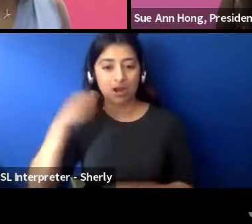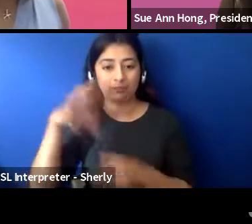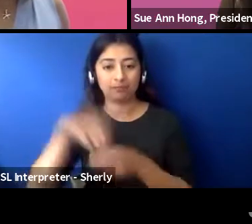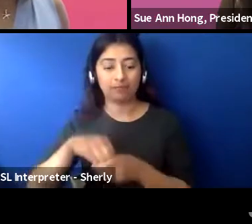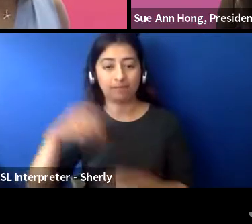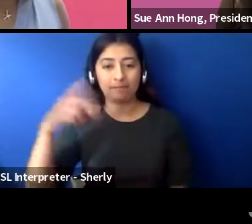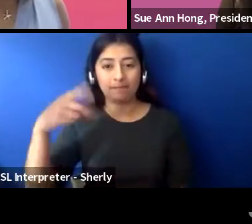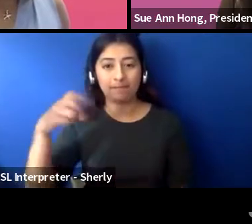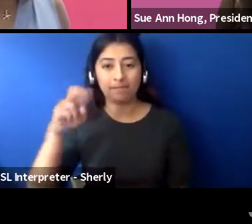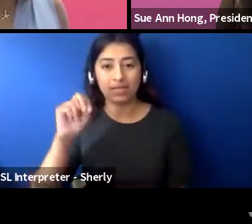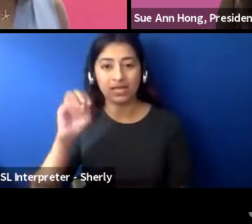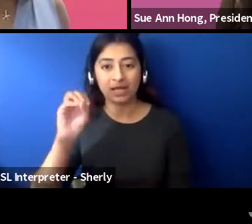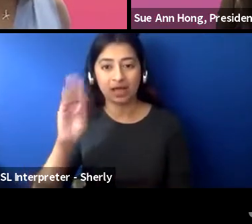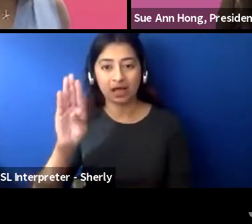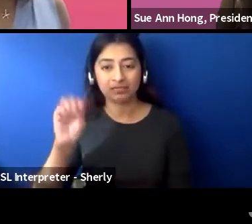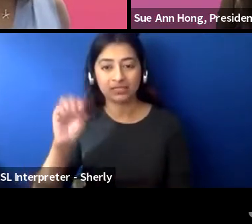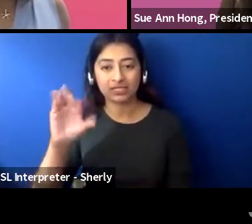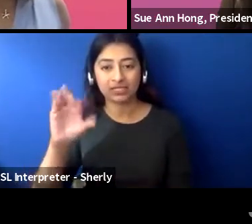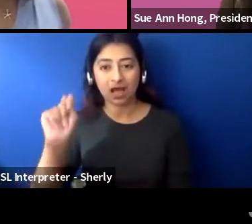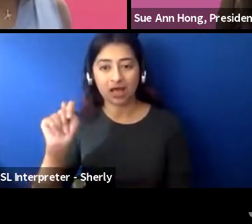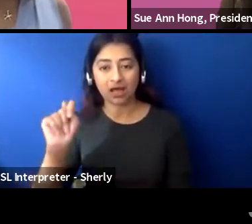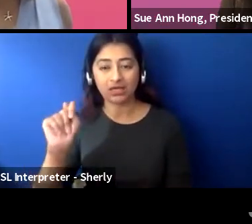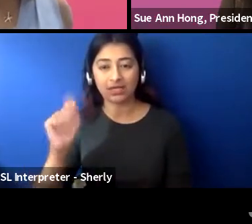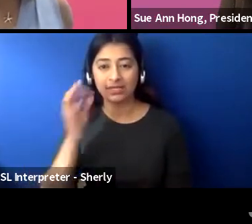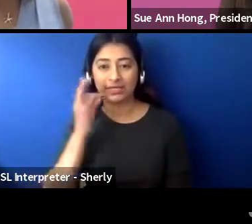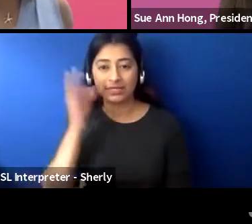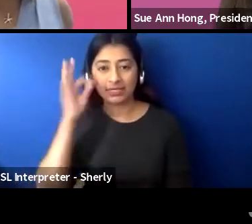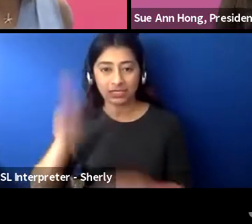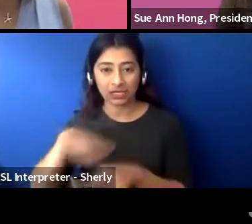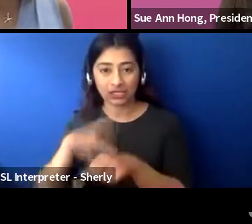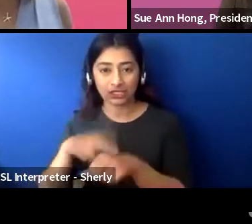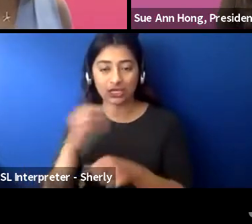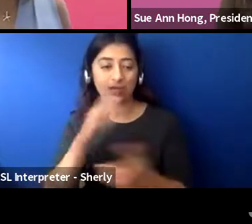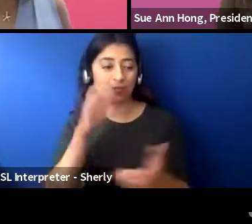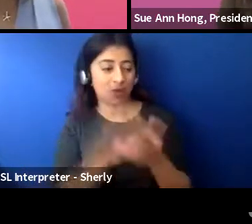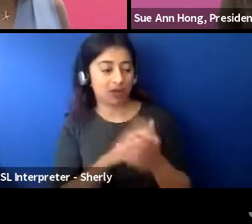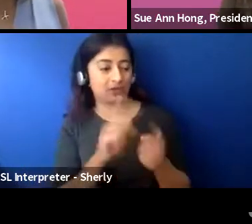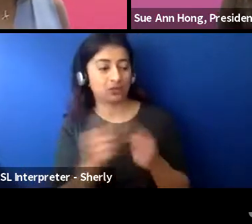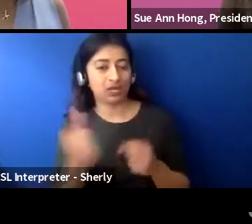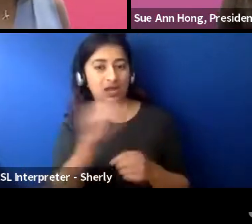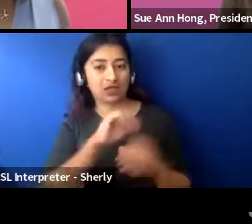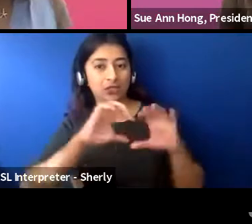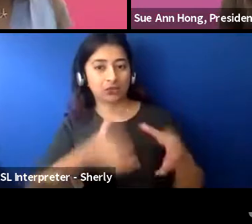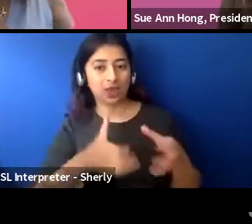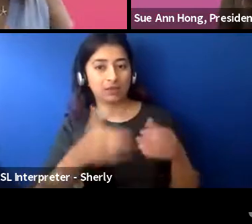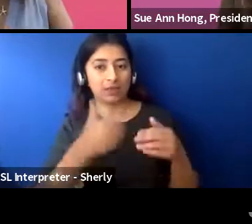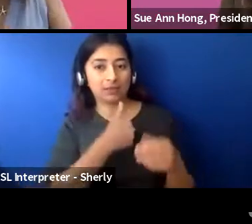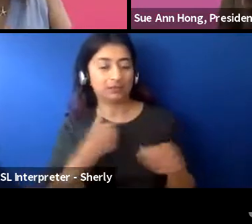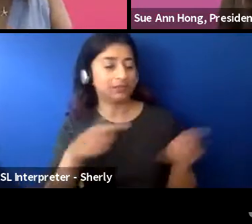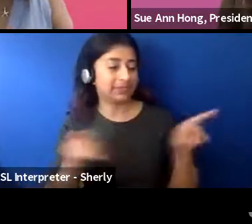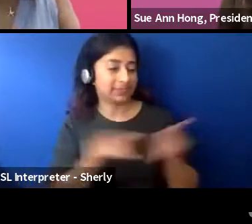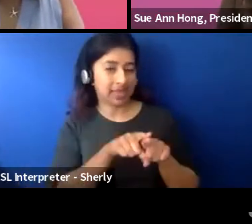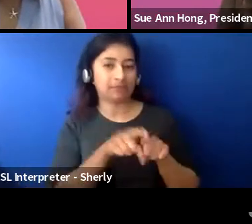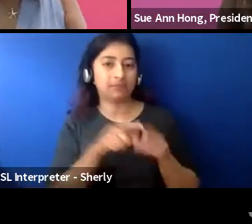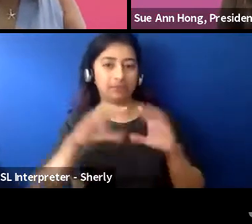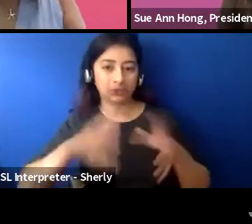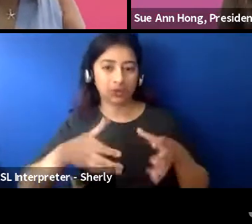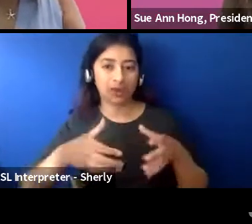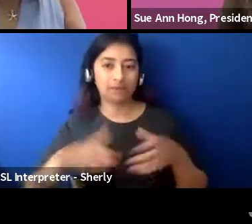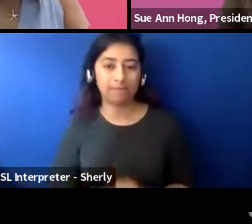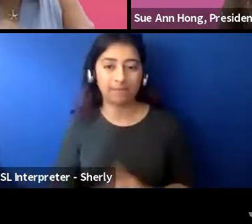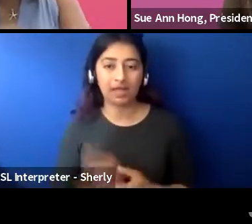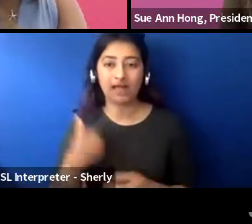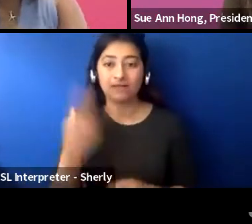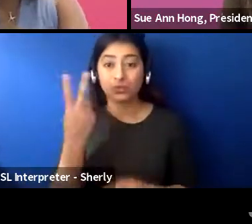Penobscot Indian Nation. I am also a wife to another tribal member from my same tribe. I have